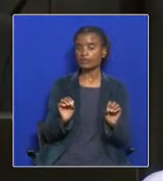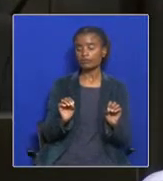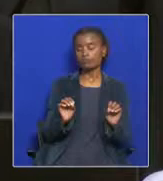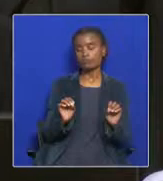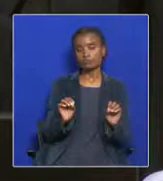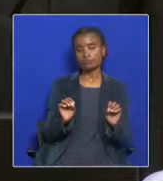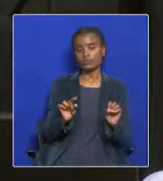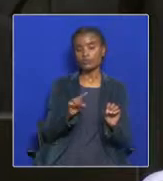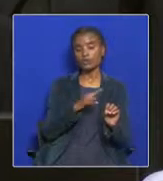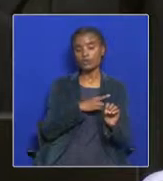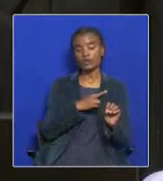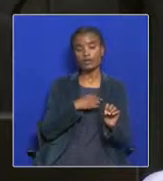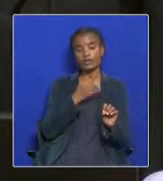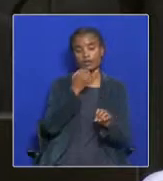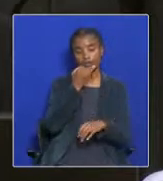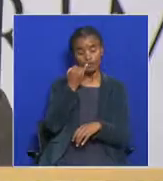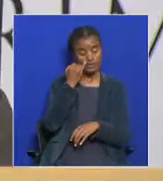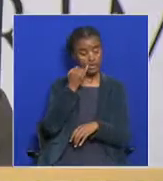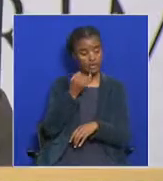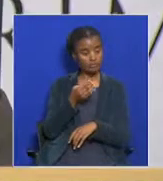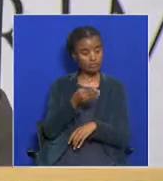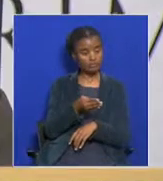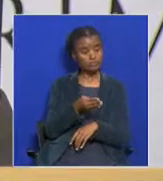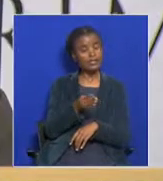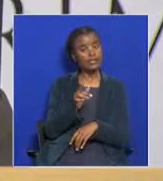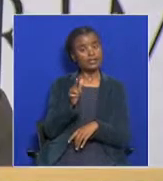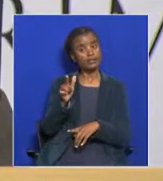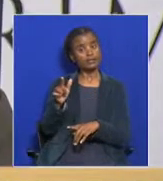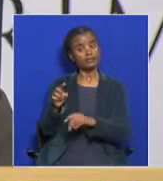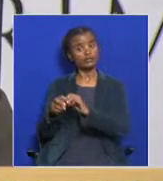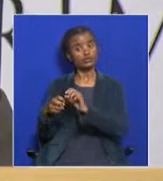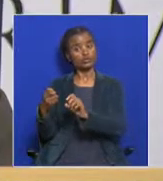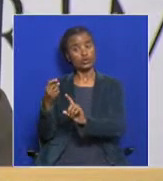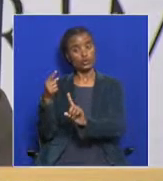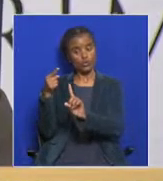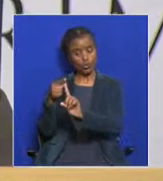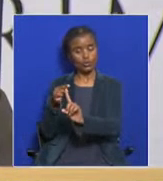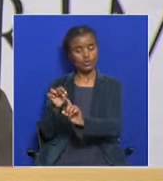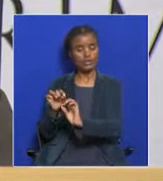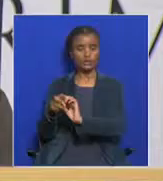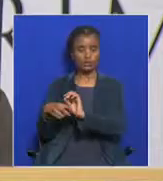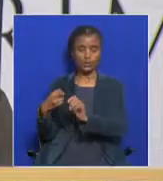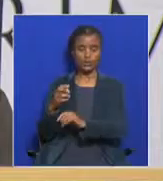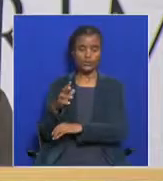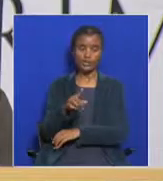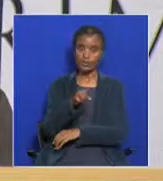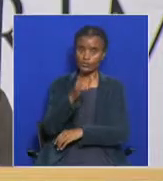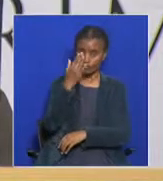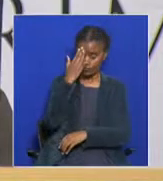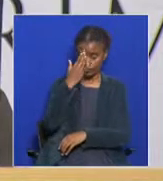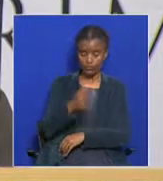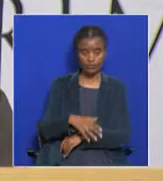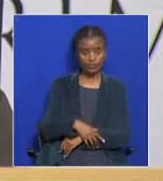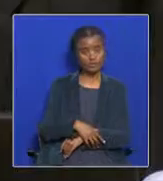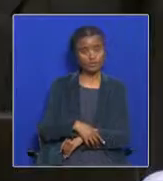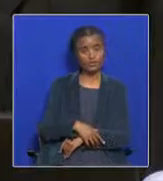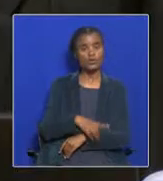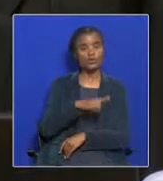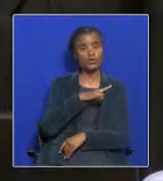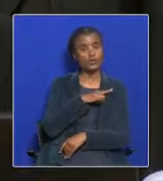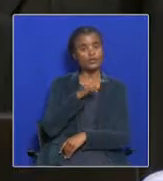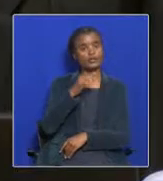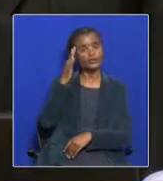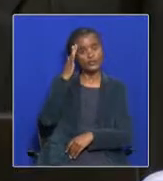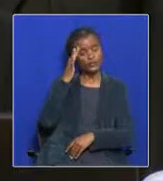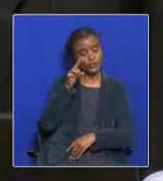always destined to be stolen. And you knew that. You knew there's a plot about these drugs, and now you were just going